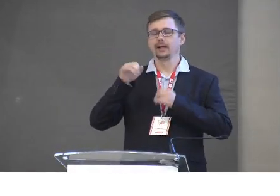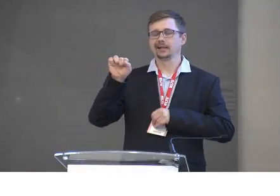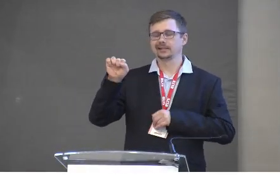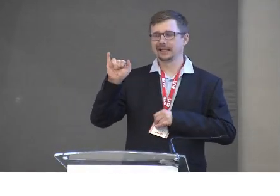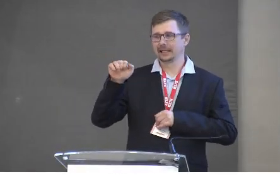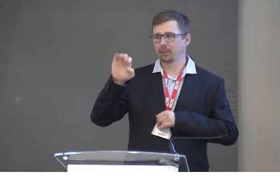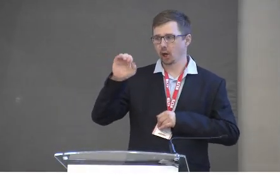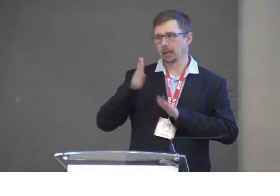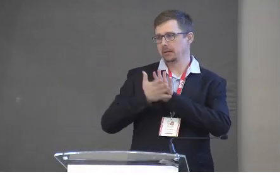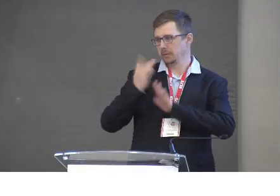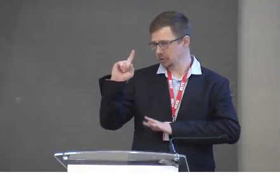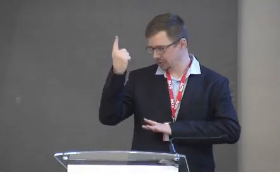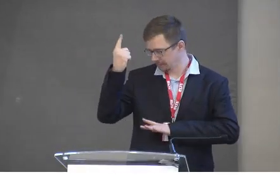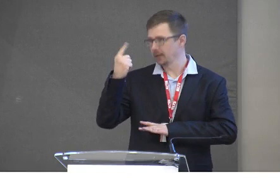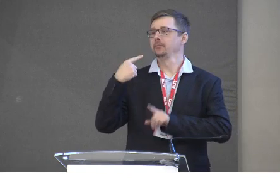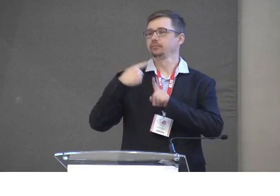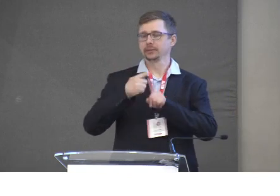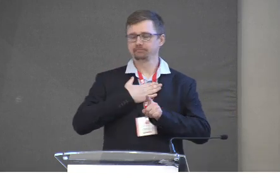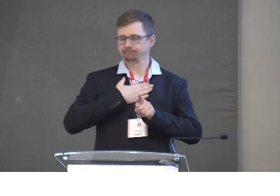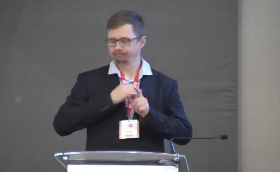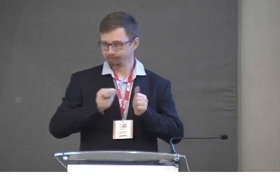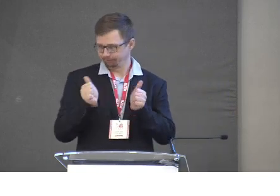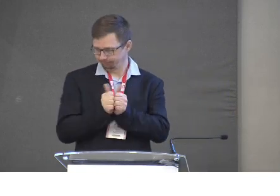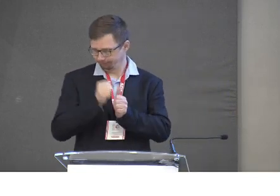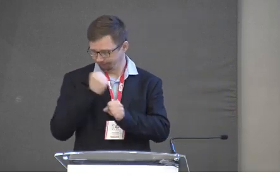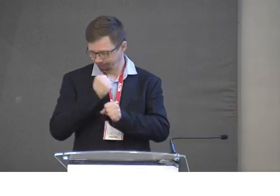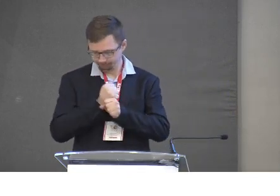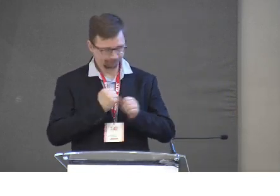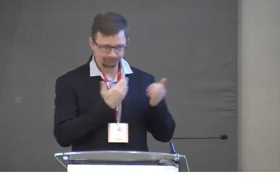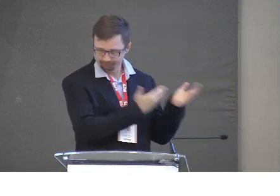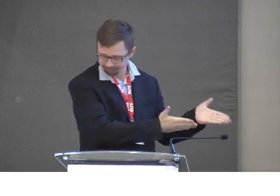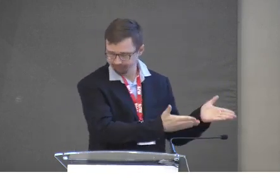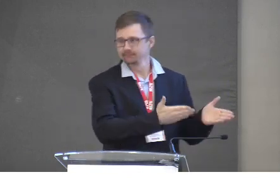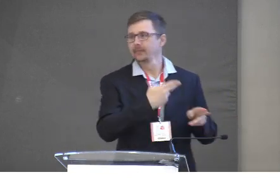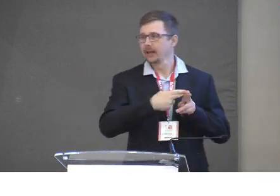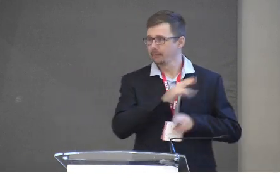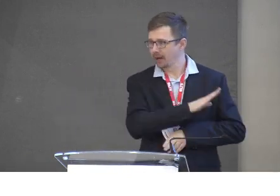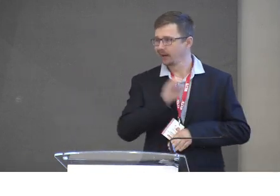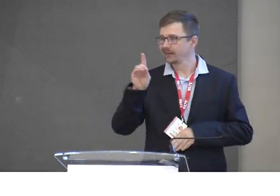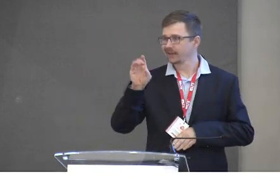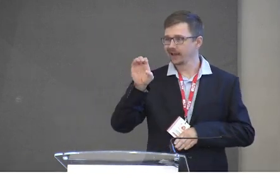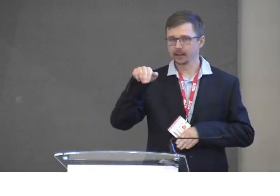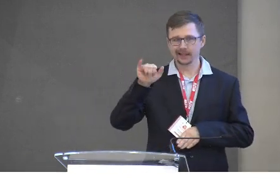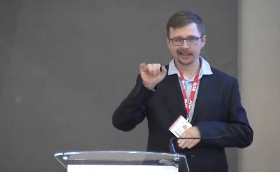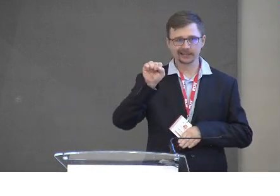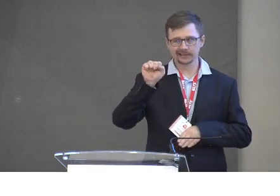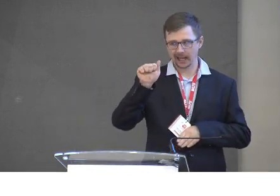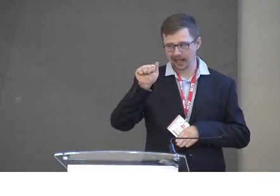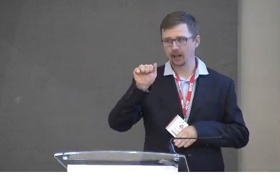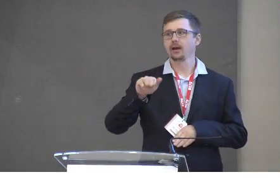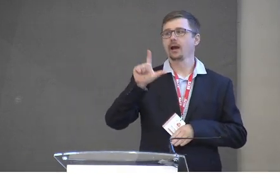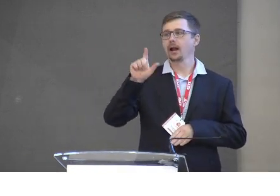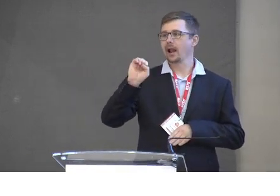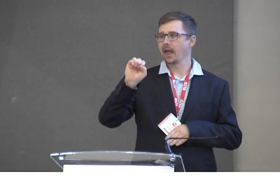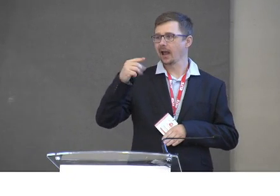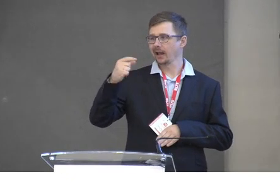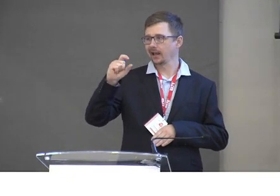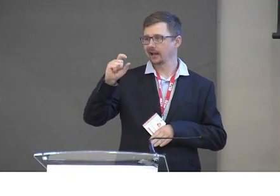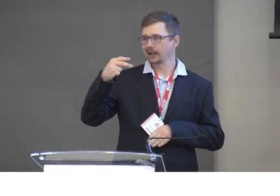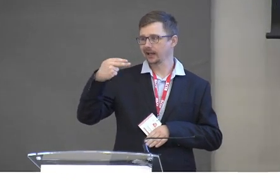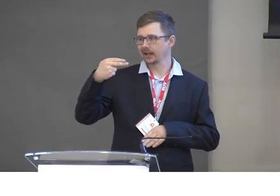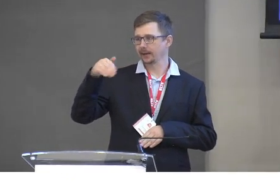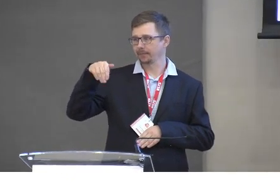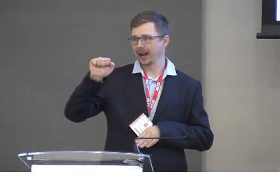Let me introduce myself. My name is Vladimir Simon, and here's my colleague, Denisa.